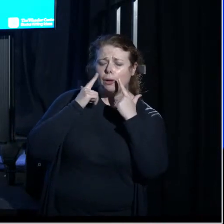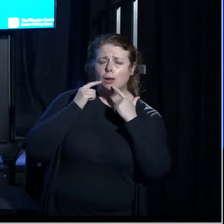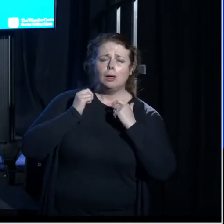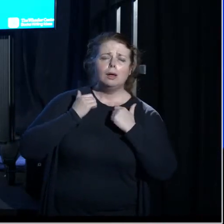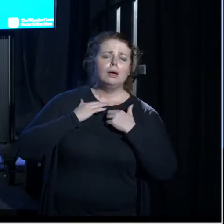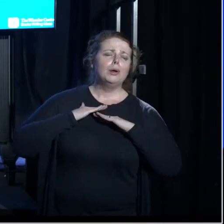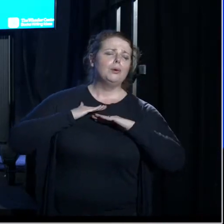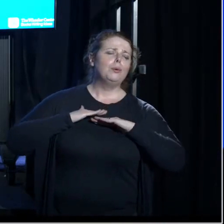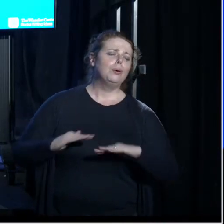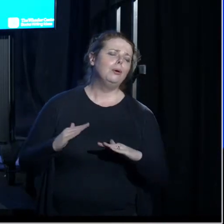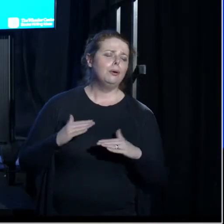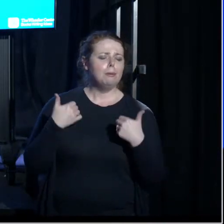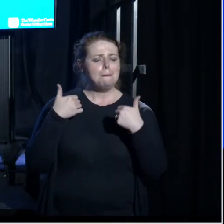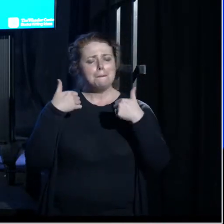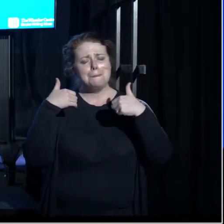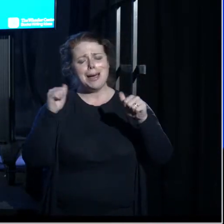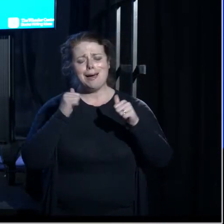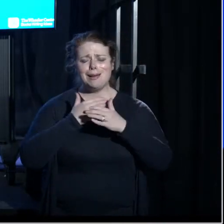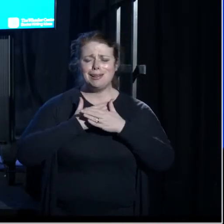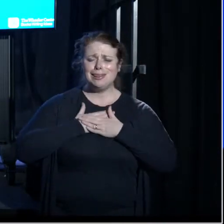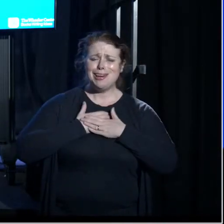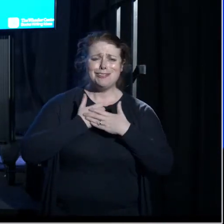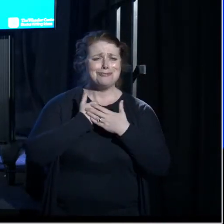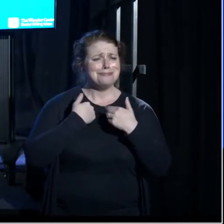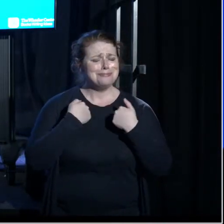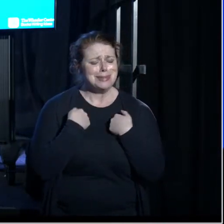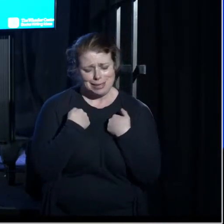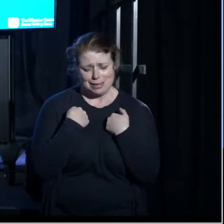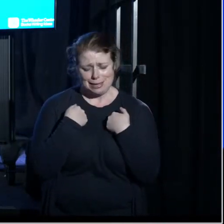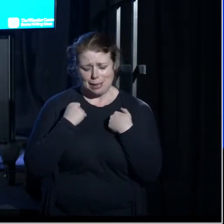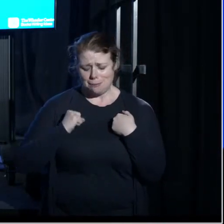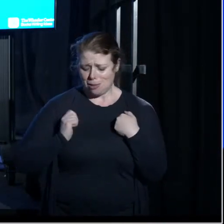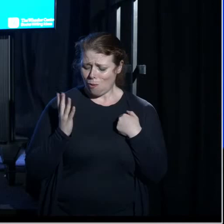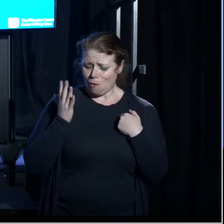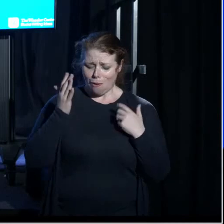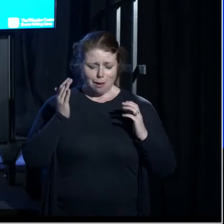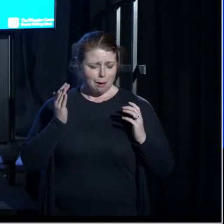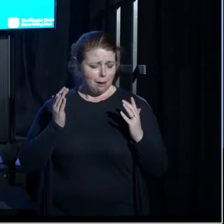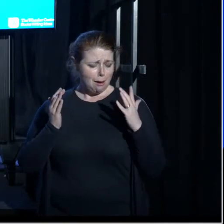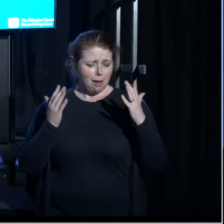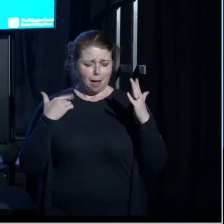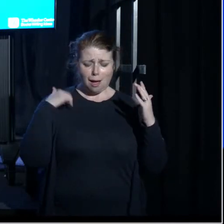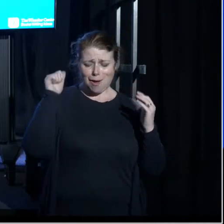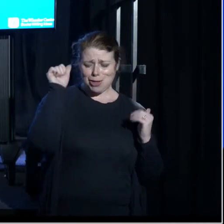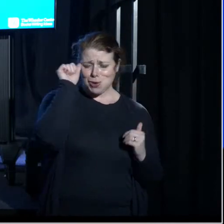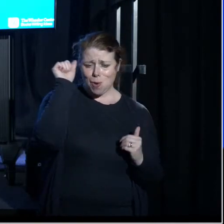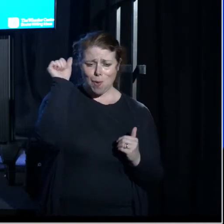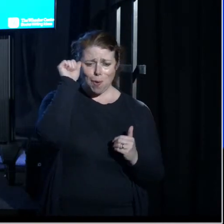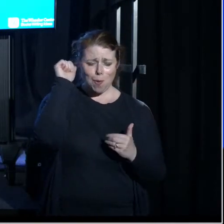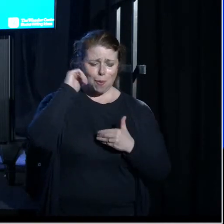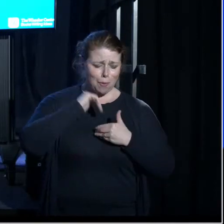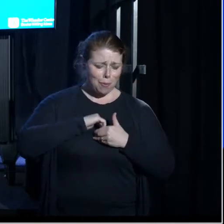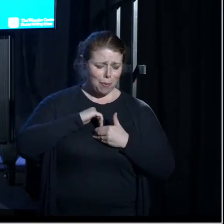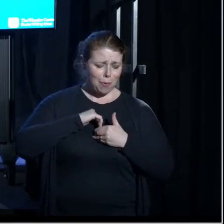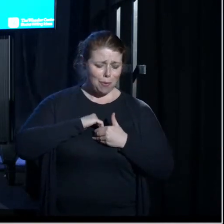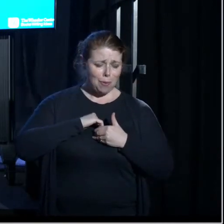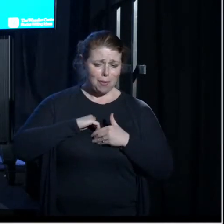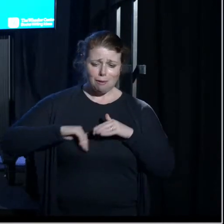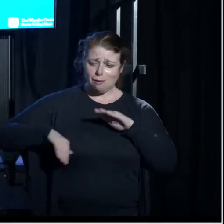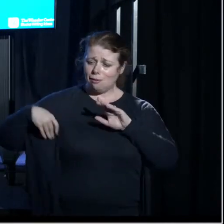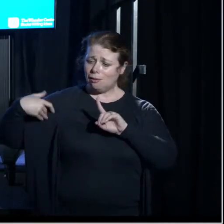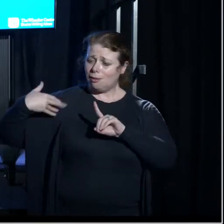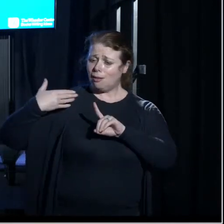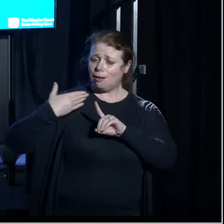finally love me and shimmer in the explosive knowing. I have been here this whole time. Thank